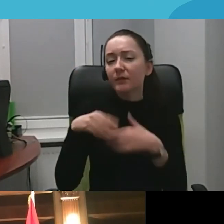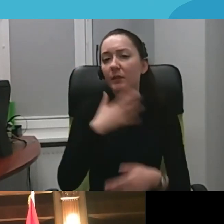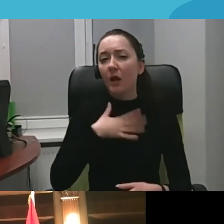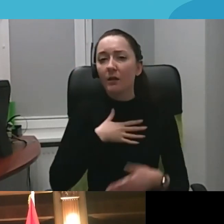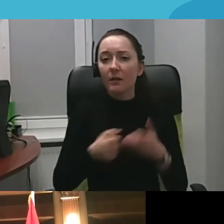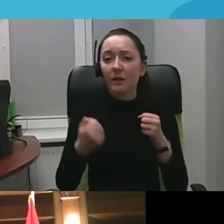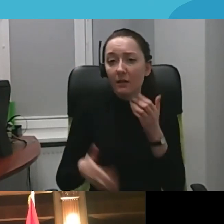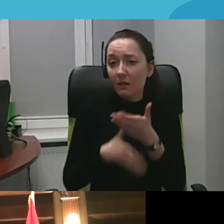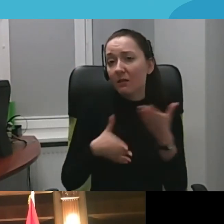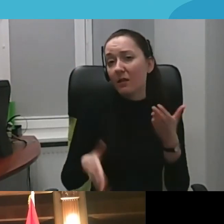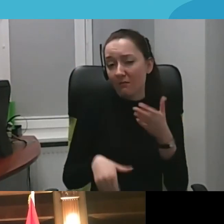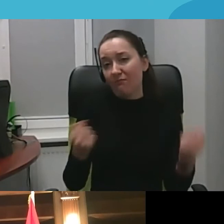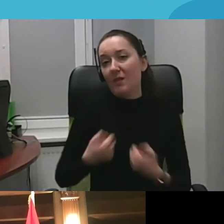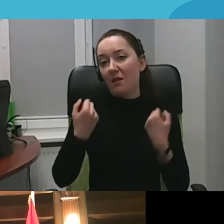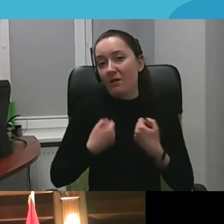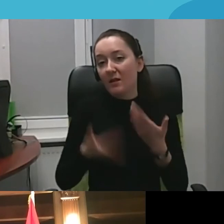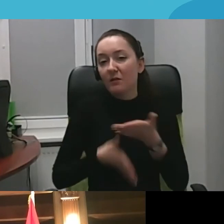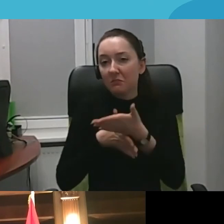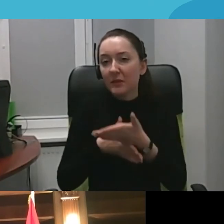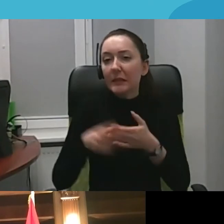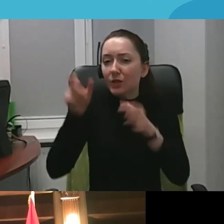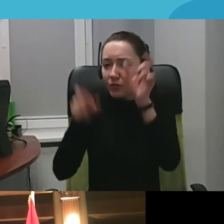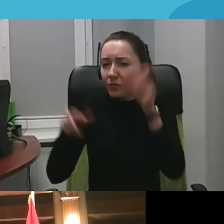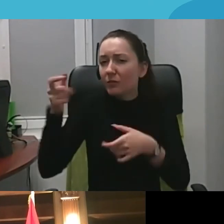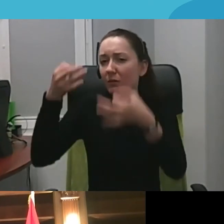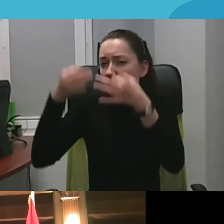in protecting human rights in Belarus and worldwide.